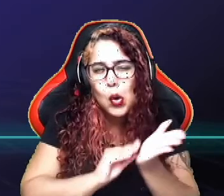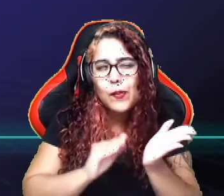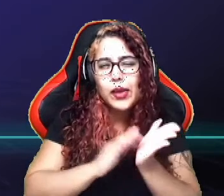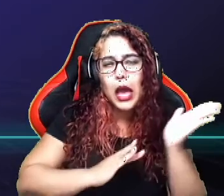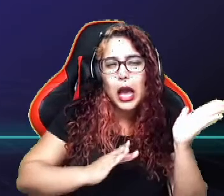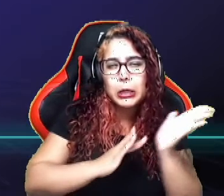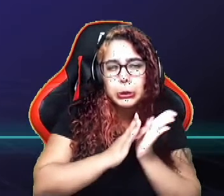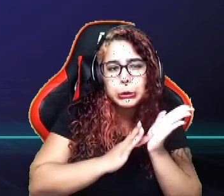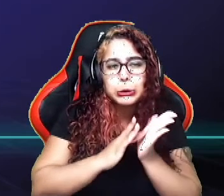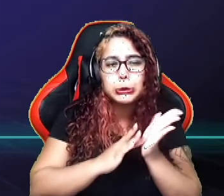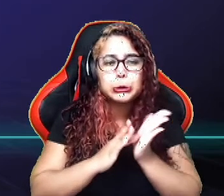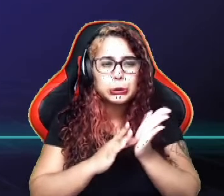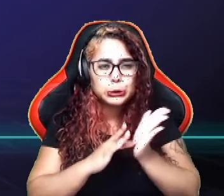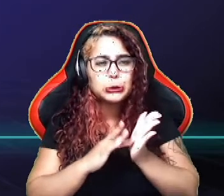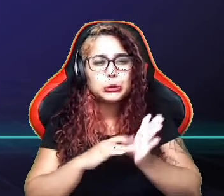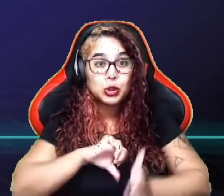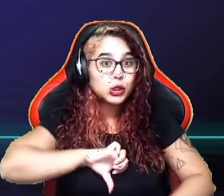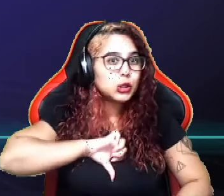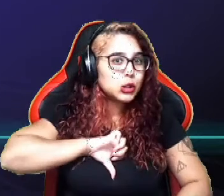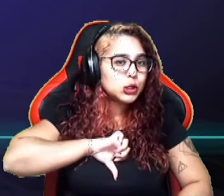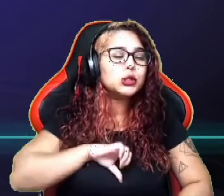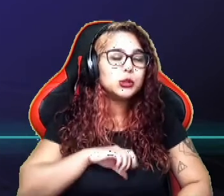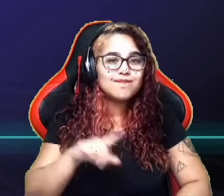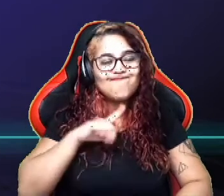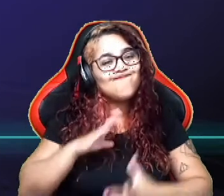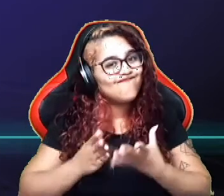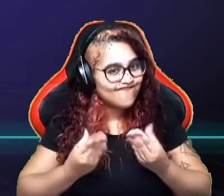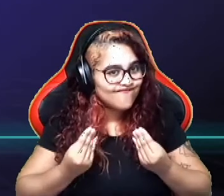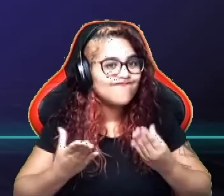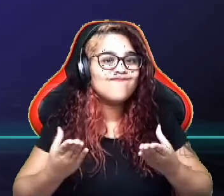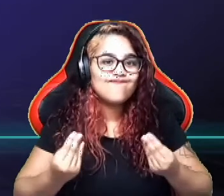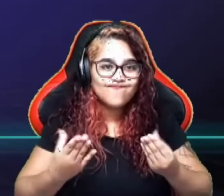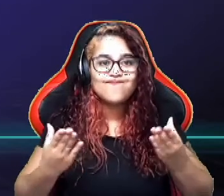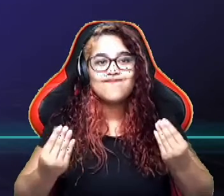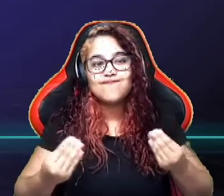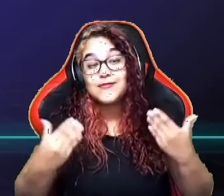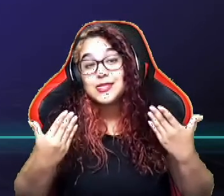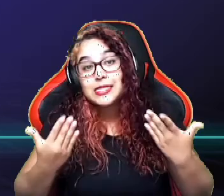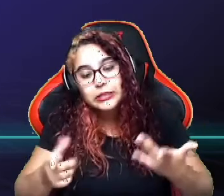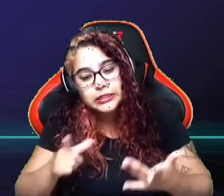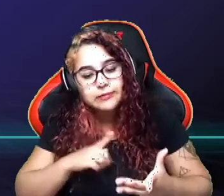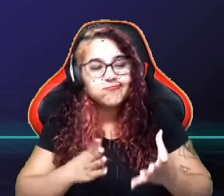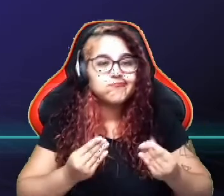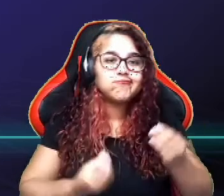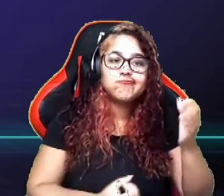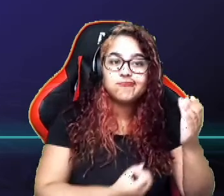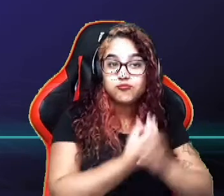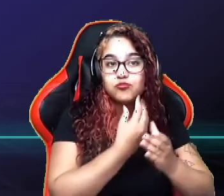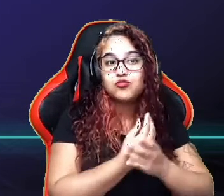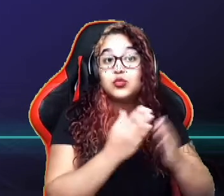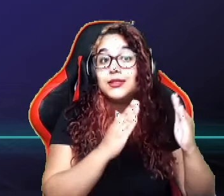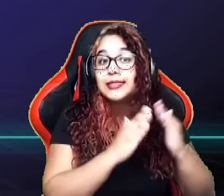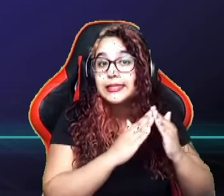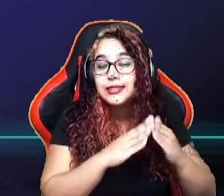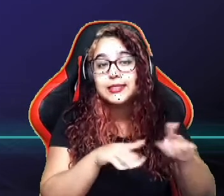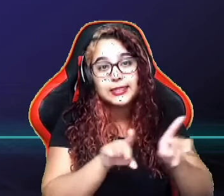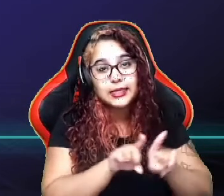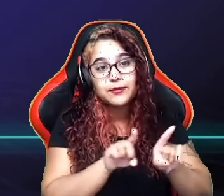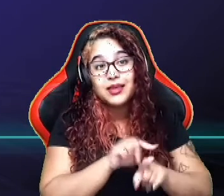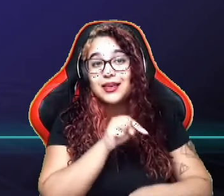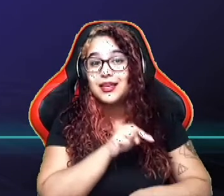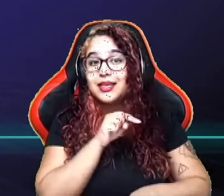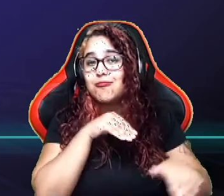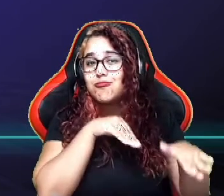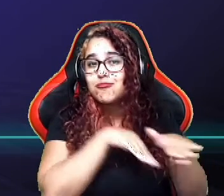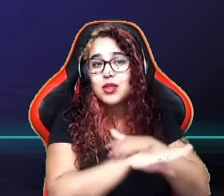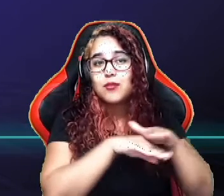so there was no protection for game production in Portugal. Most homebrew productions,